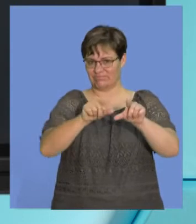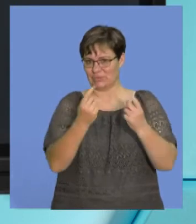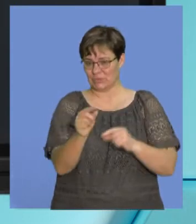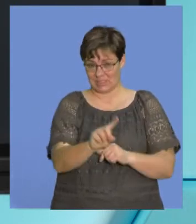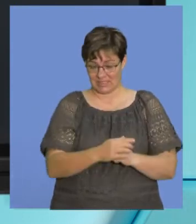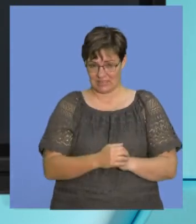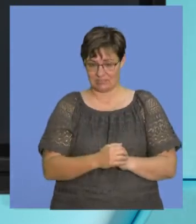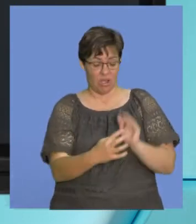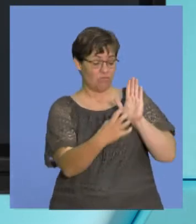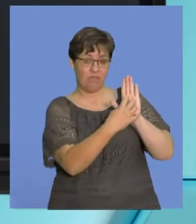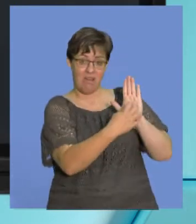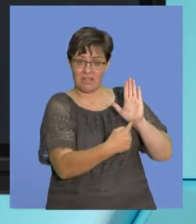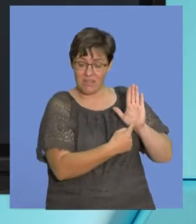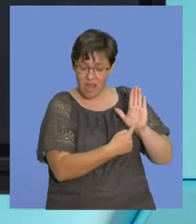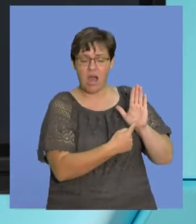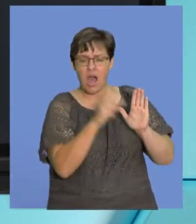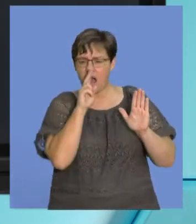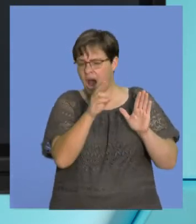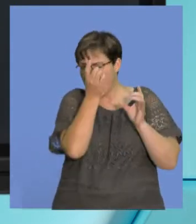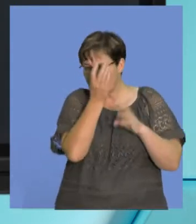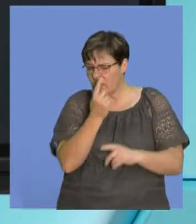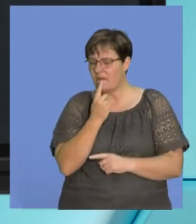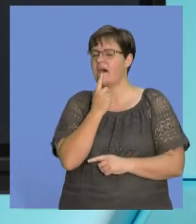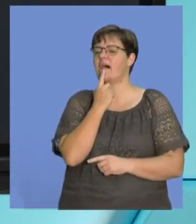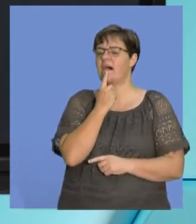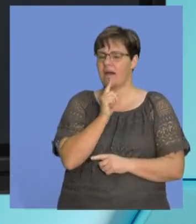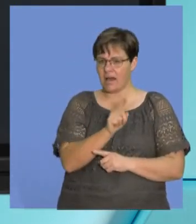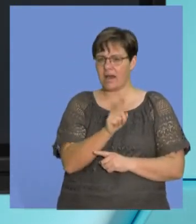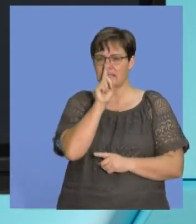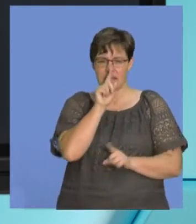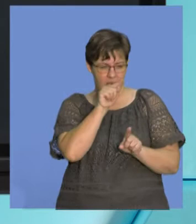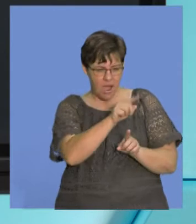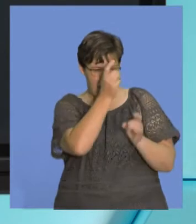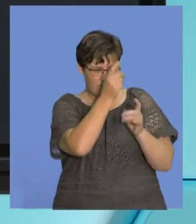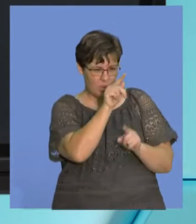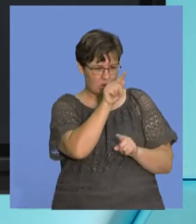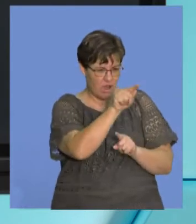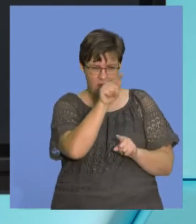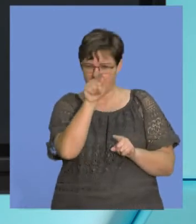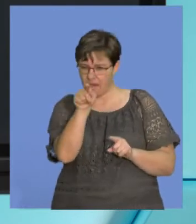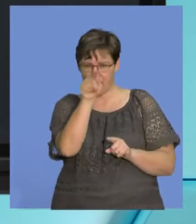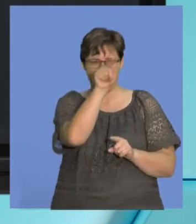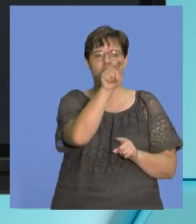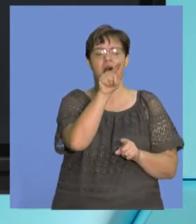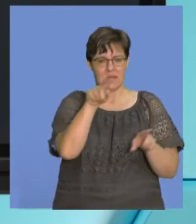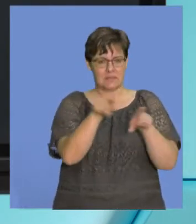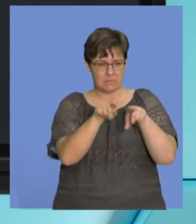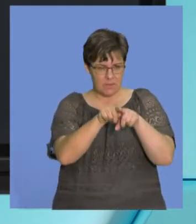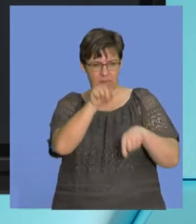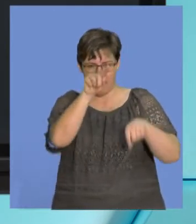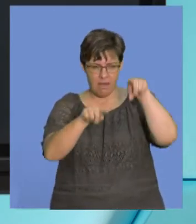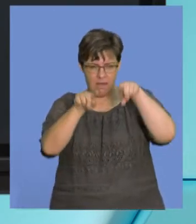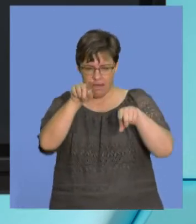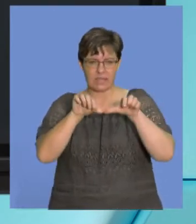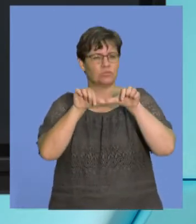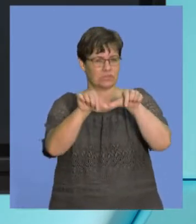using a graph, we're able to look at that information, and we're able to see patterns of information, or patterns or trends in that information. And